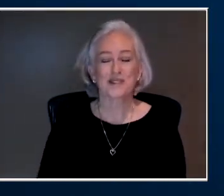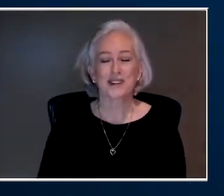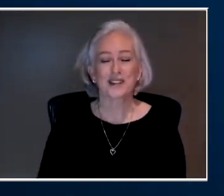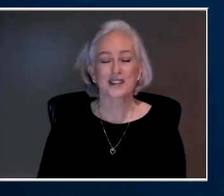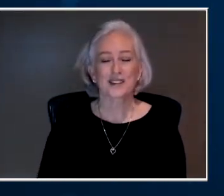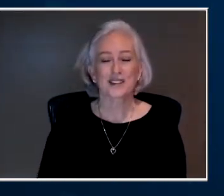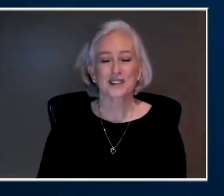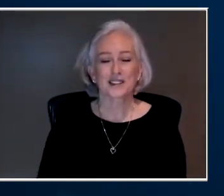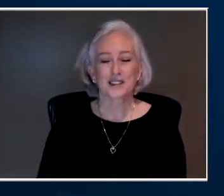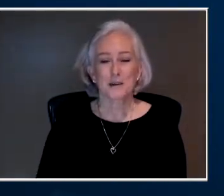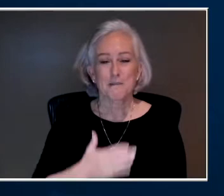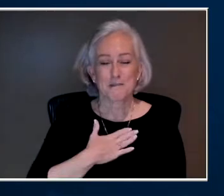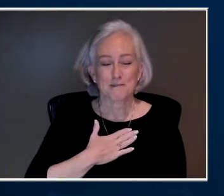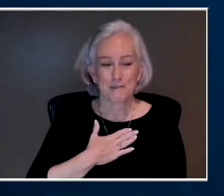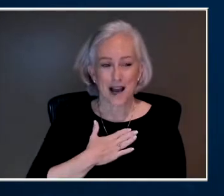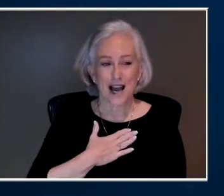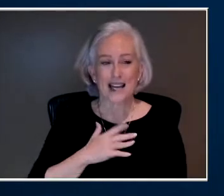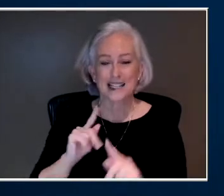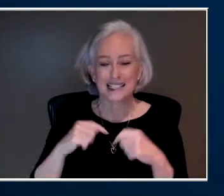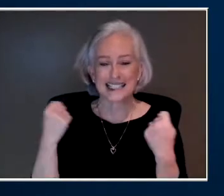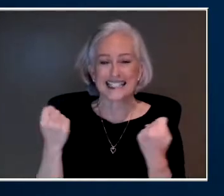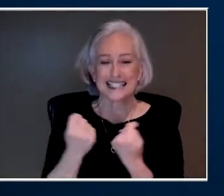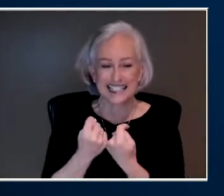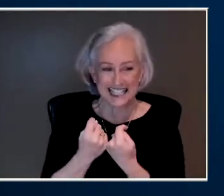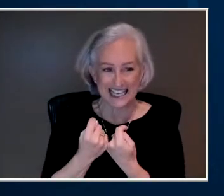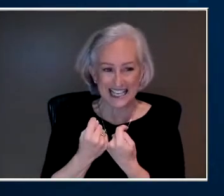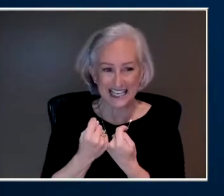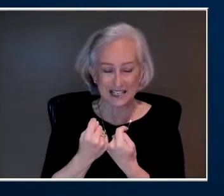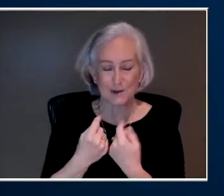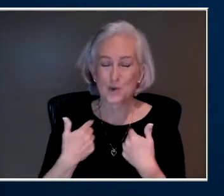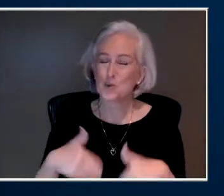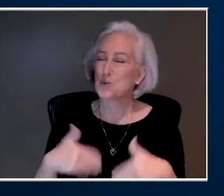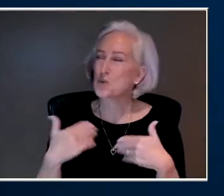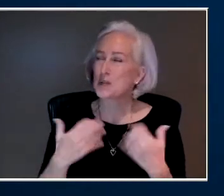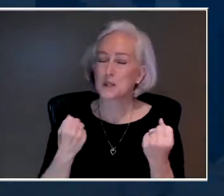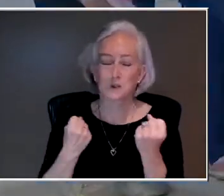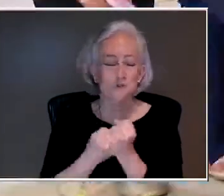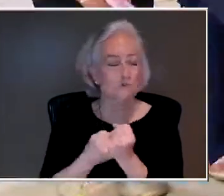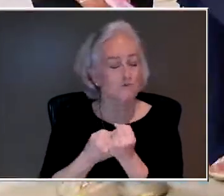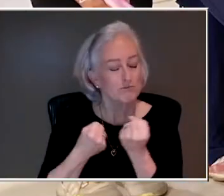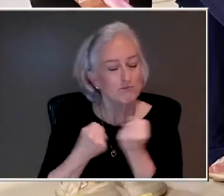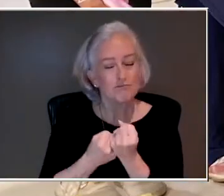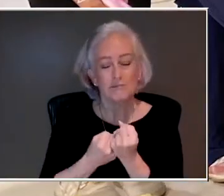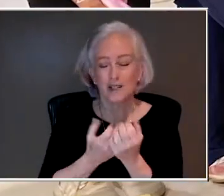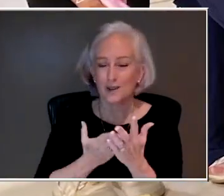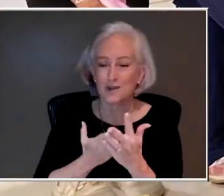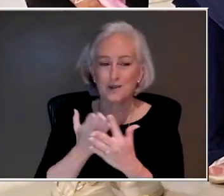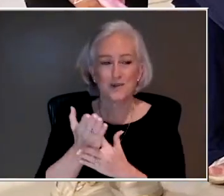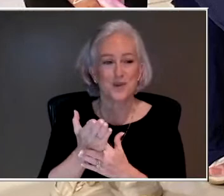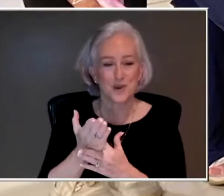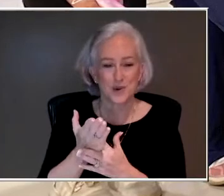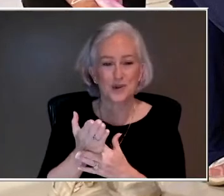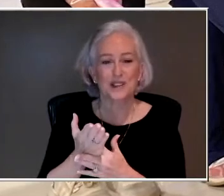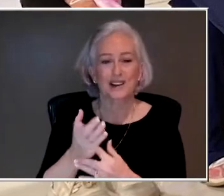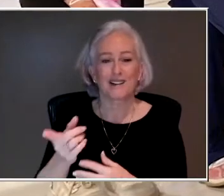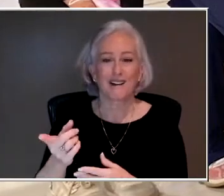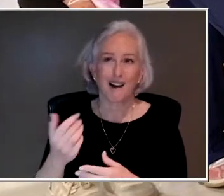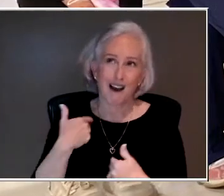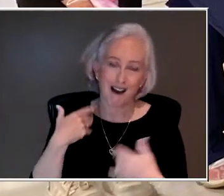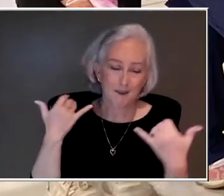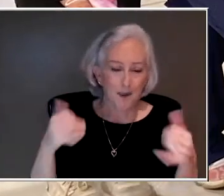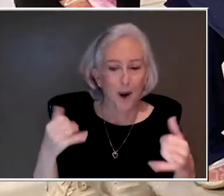then my team was so supportive throughout. They gave me a party,